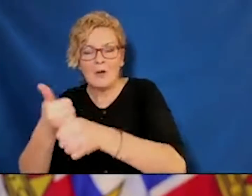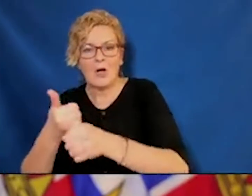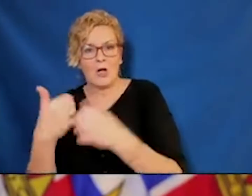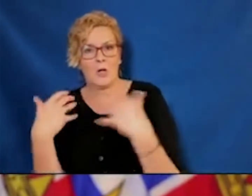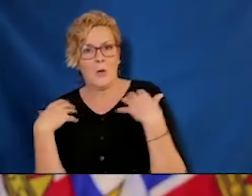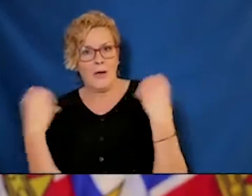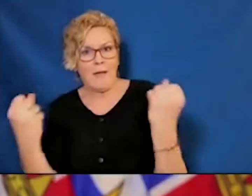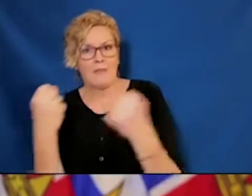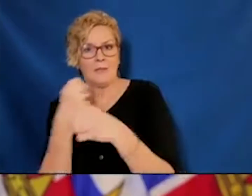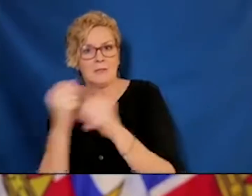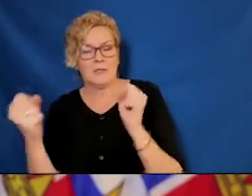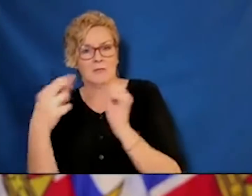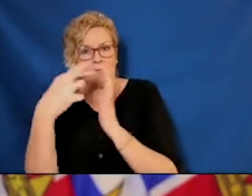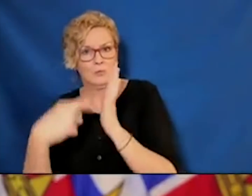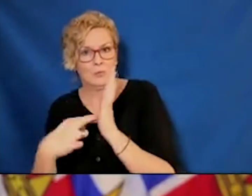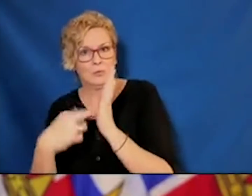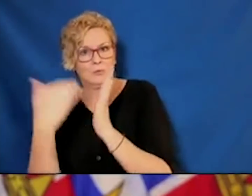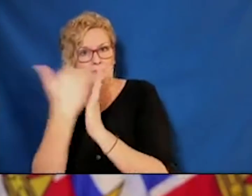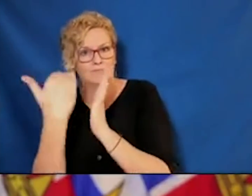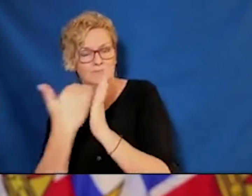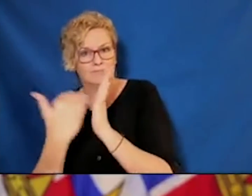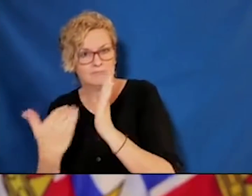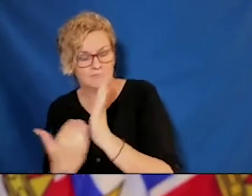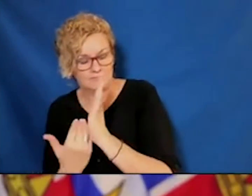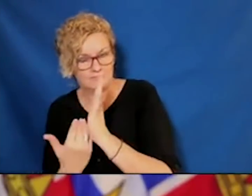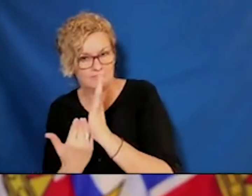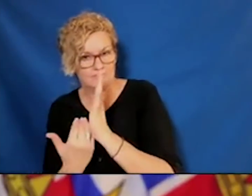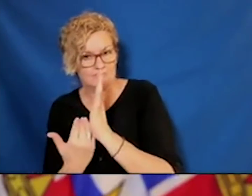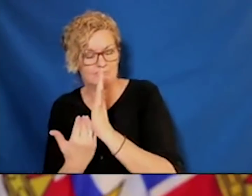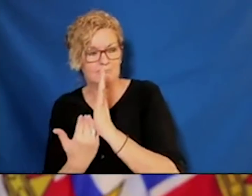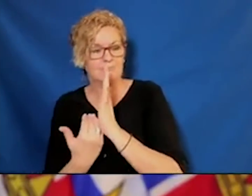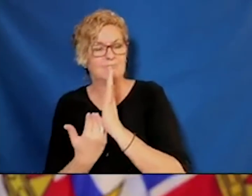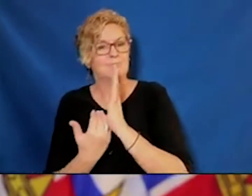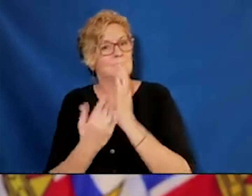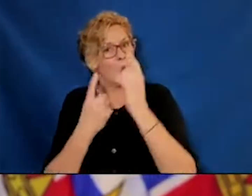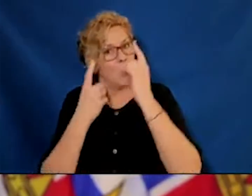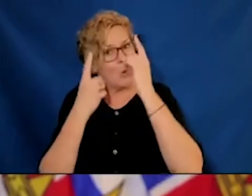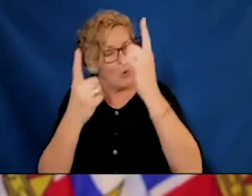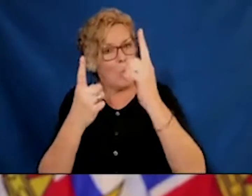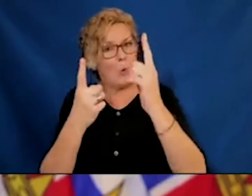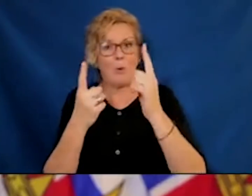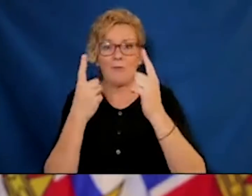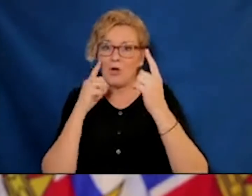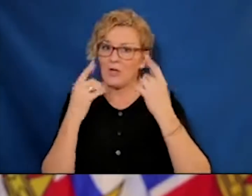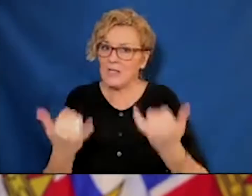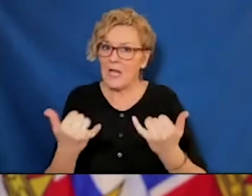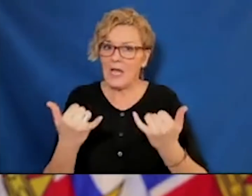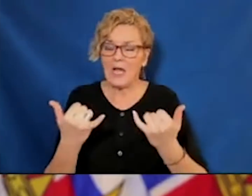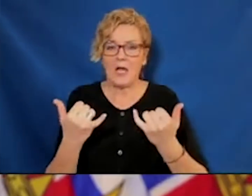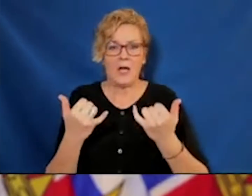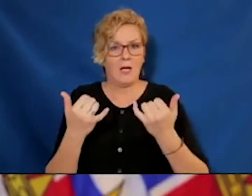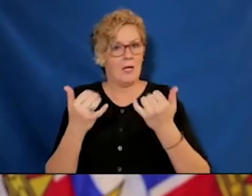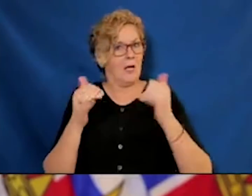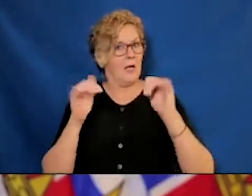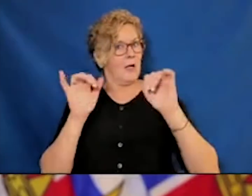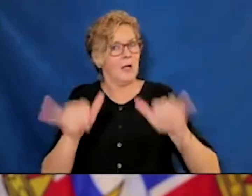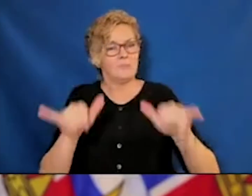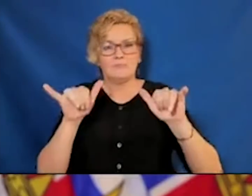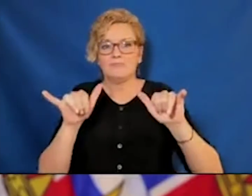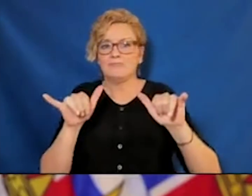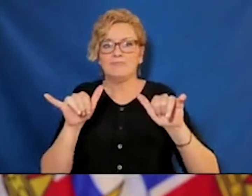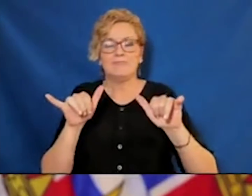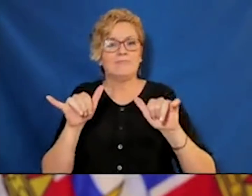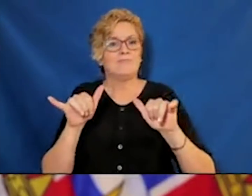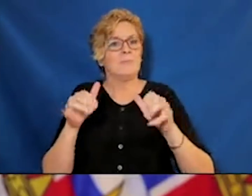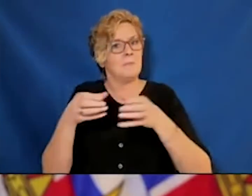Using our layers of protection, sticking with our fewer faces, making sure we are unwavering in our focus,